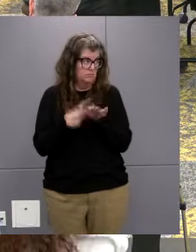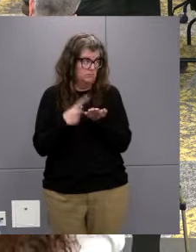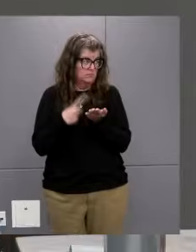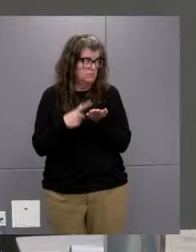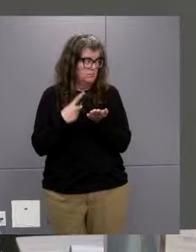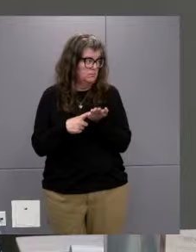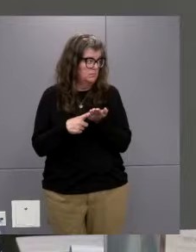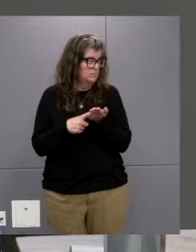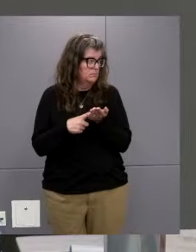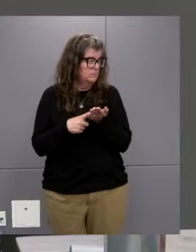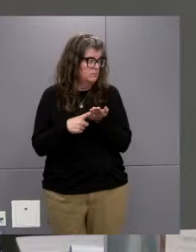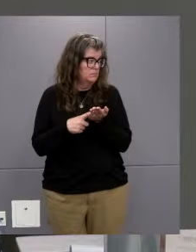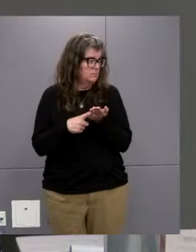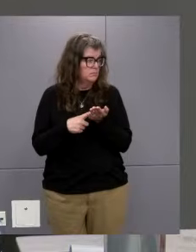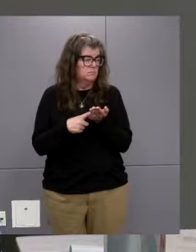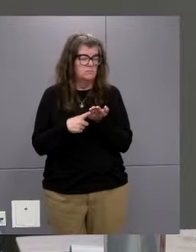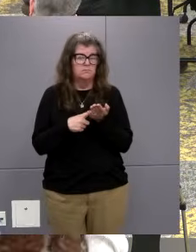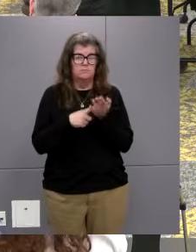Roll call vote.